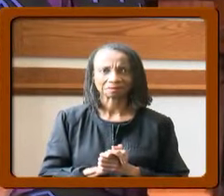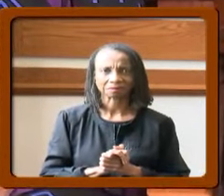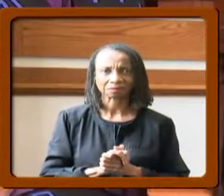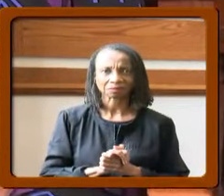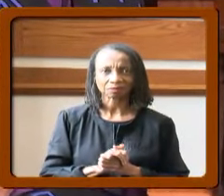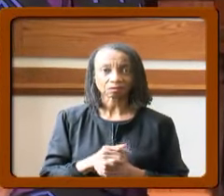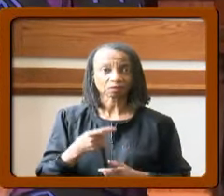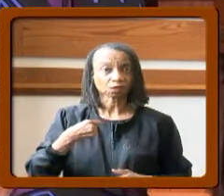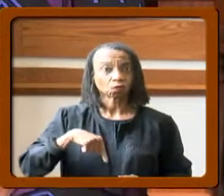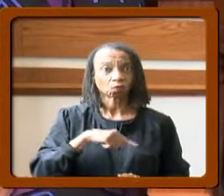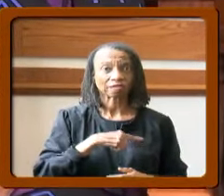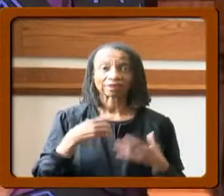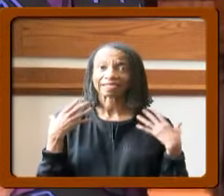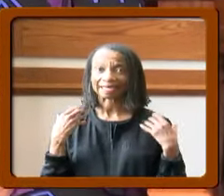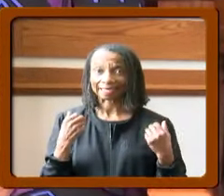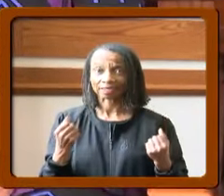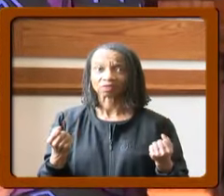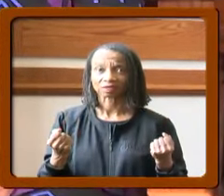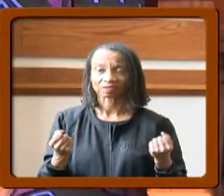we're healed.